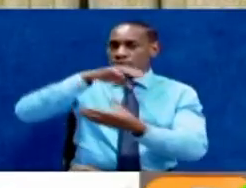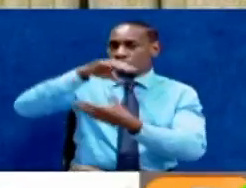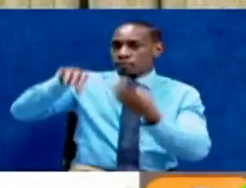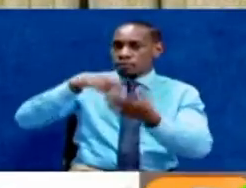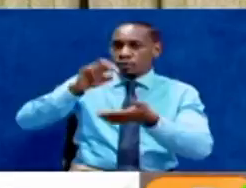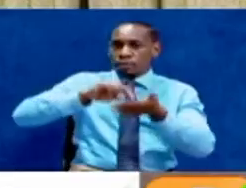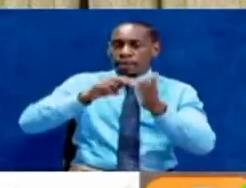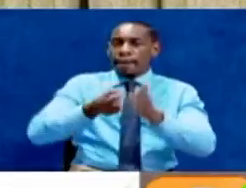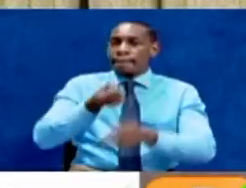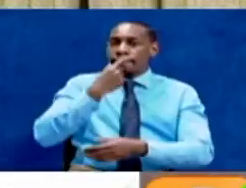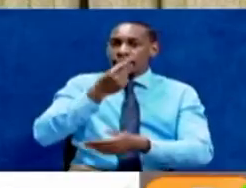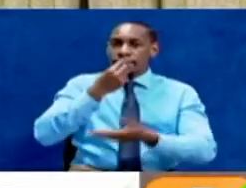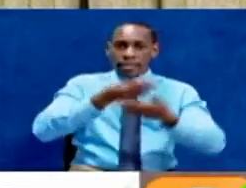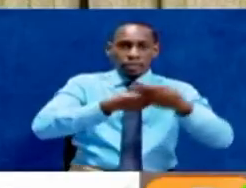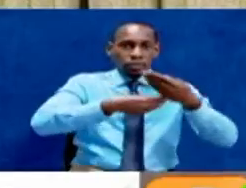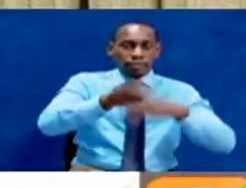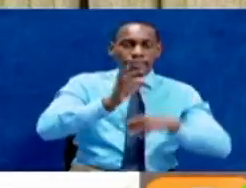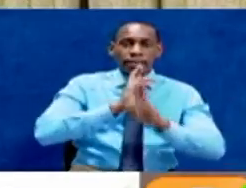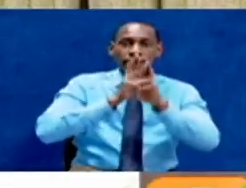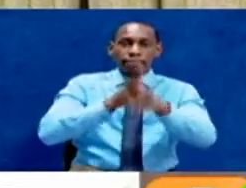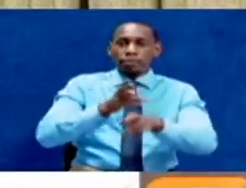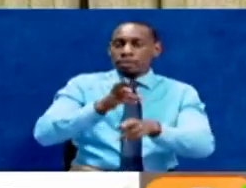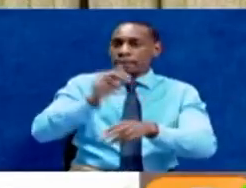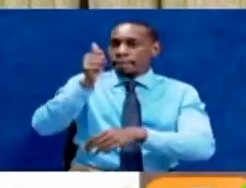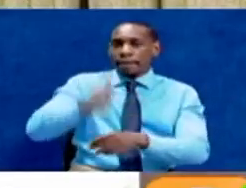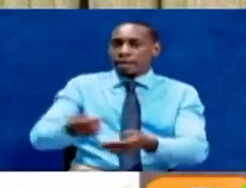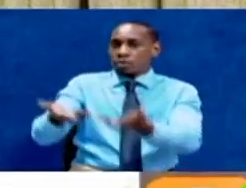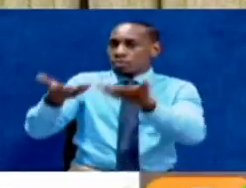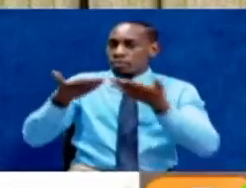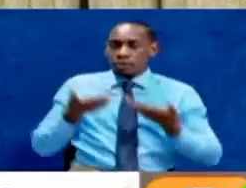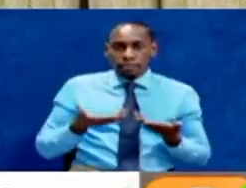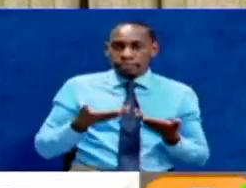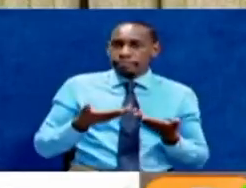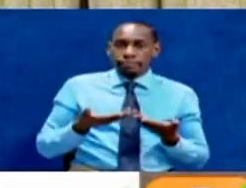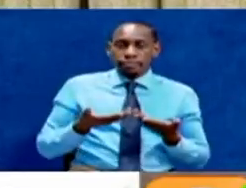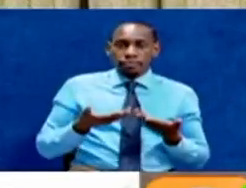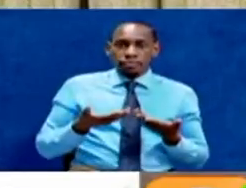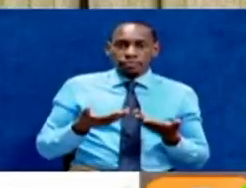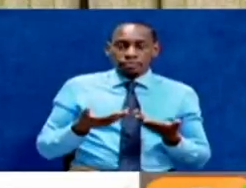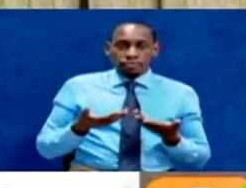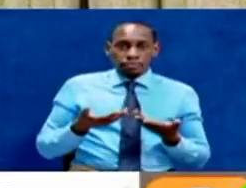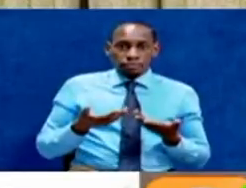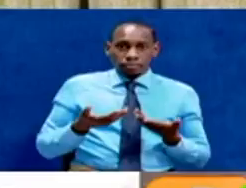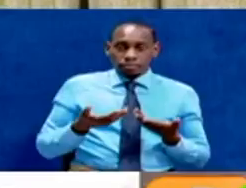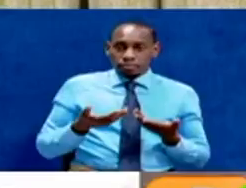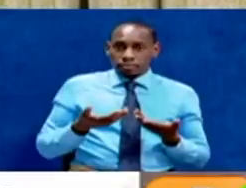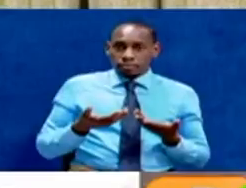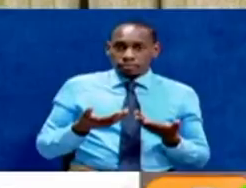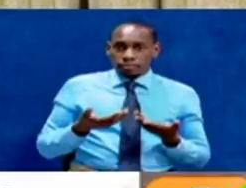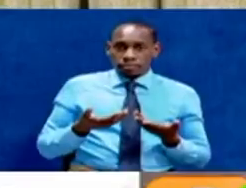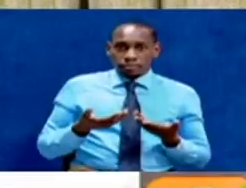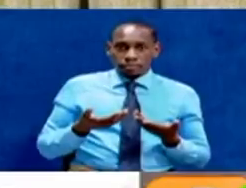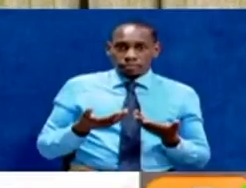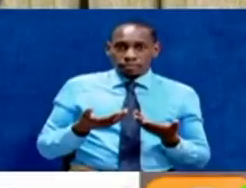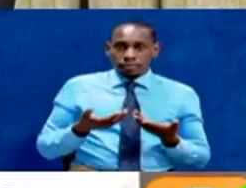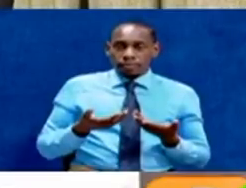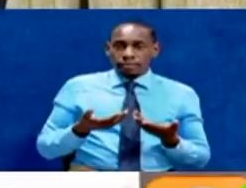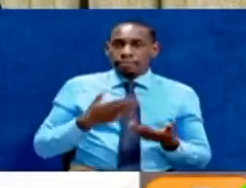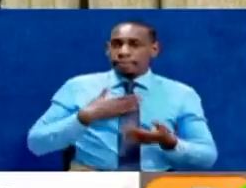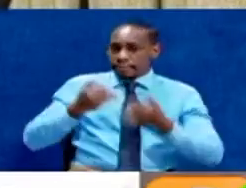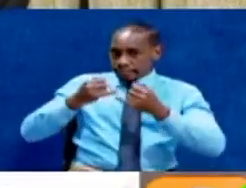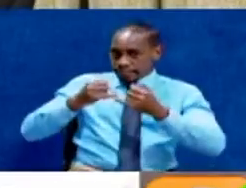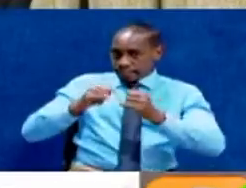medical supplies. The report is not coming. We have many other things, and you know, I am trying to